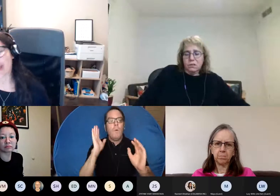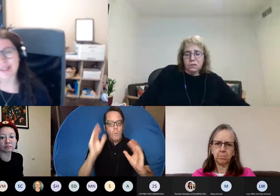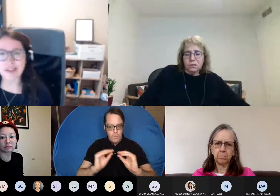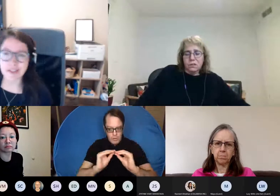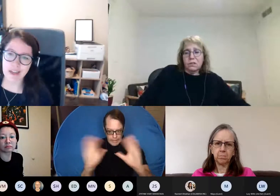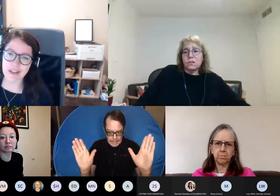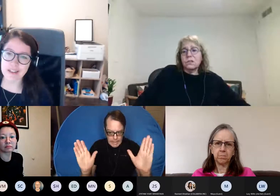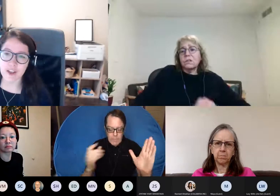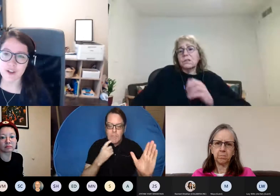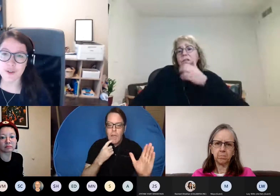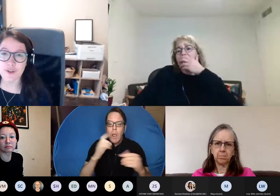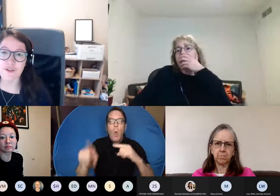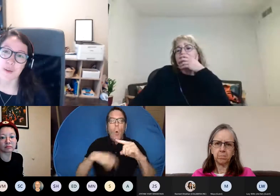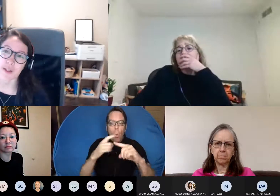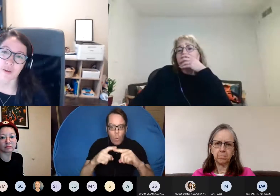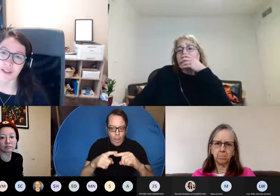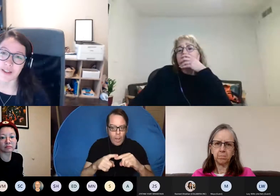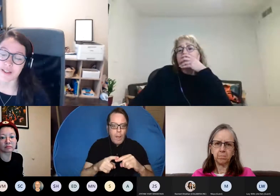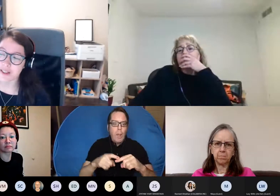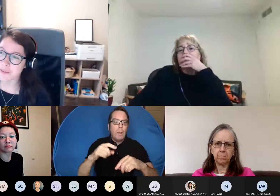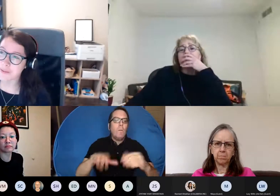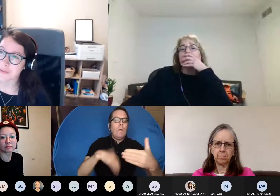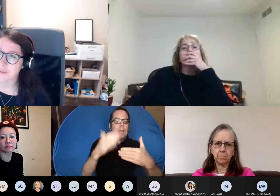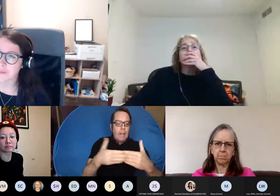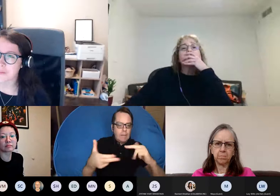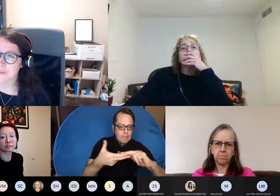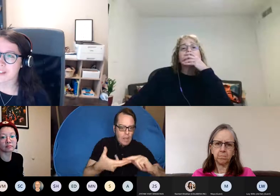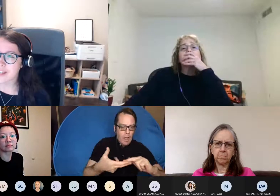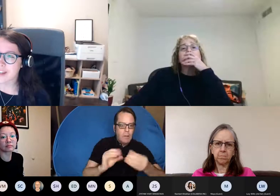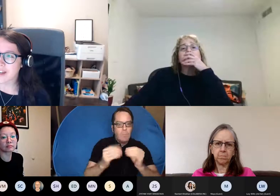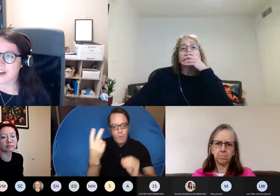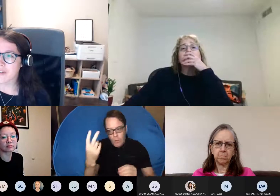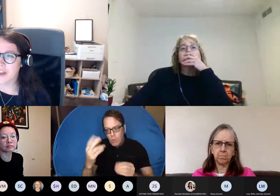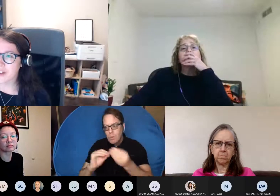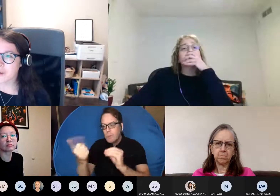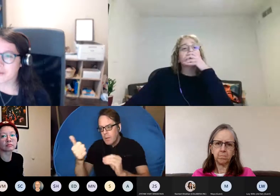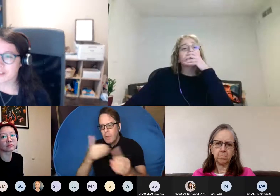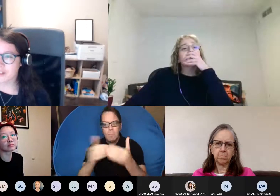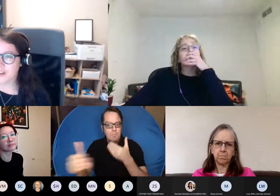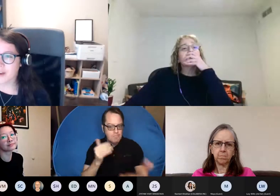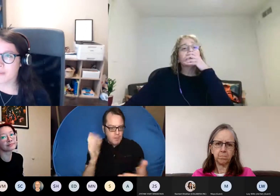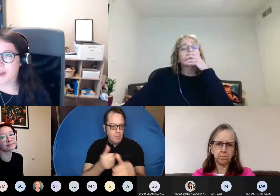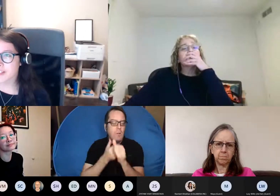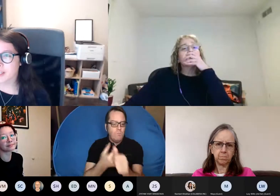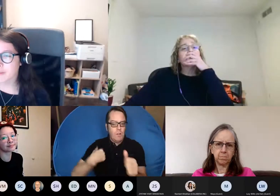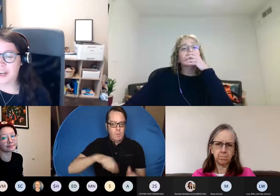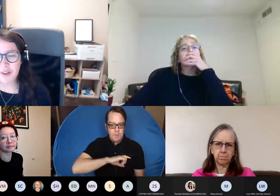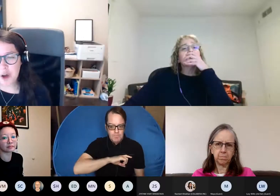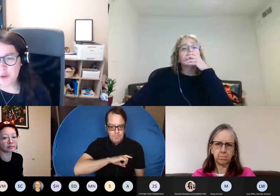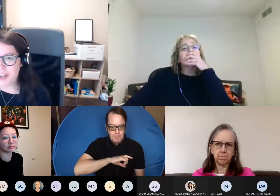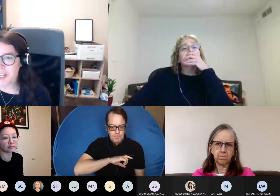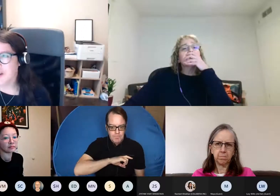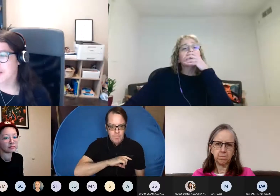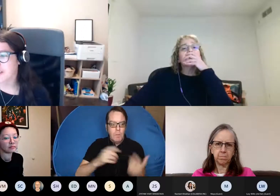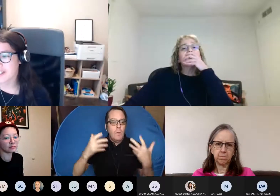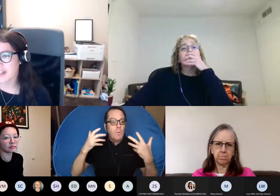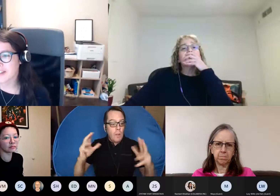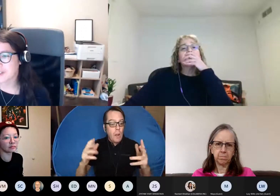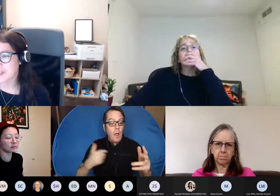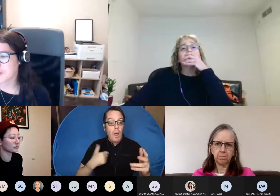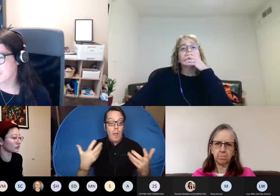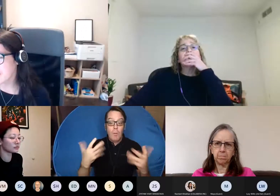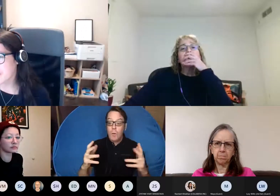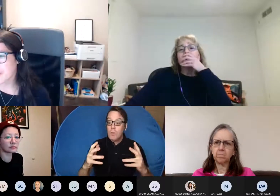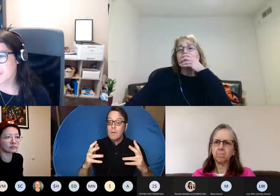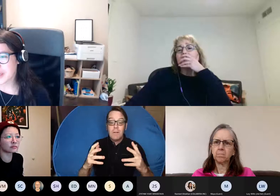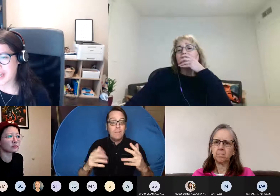2, going to slide 10, et cetera, so you can follow along with us. On that note, I guess I'm kind of already on